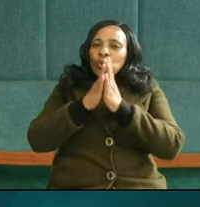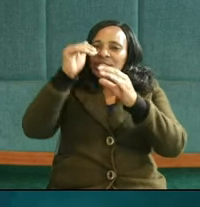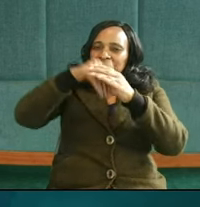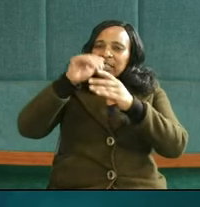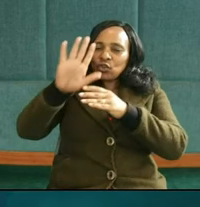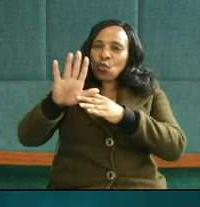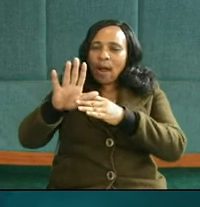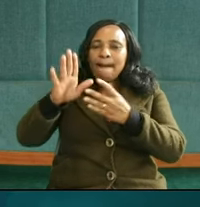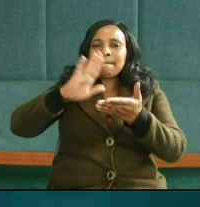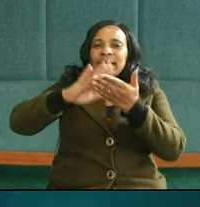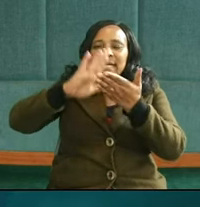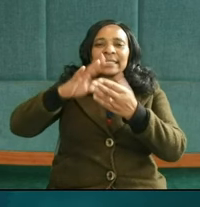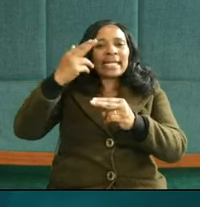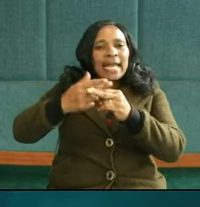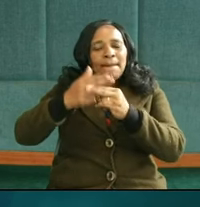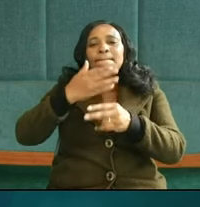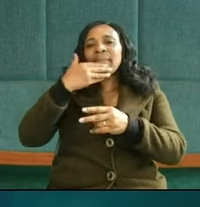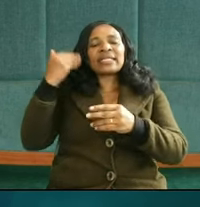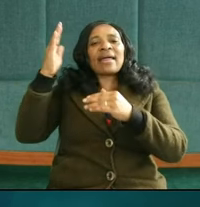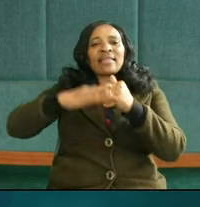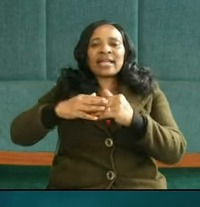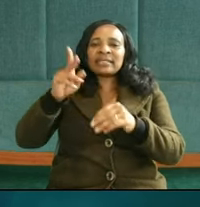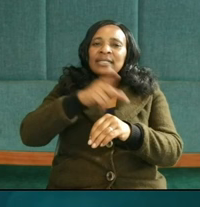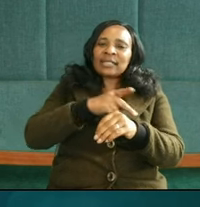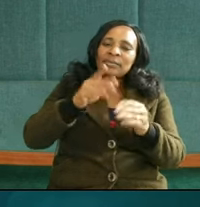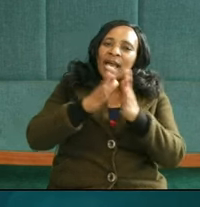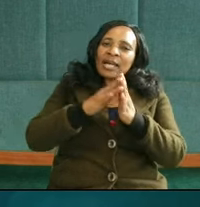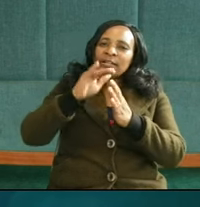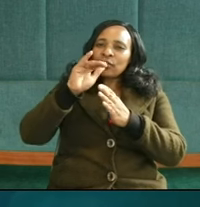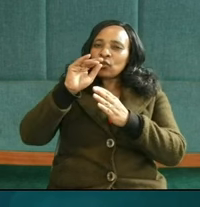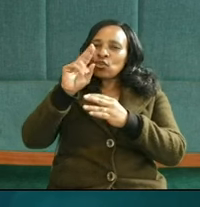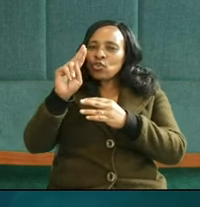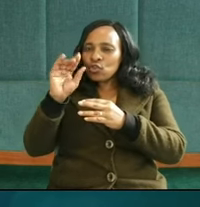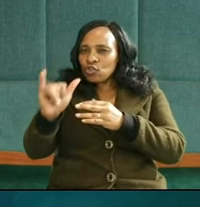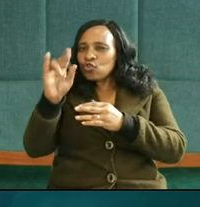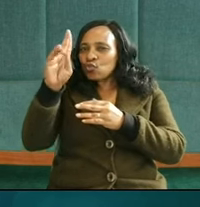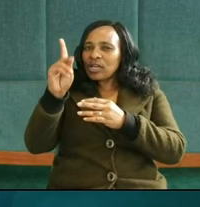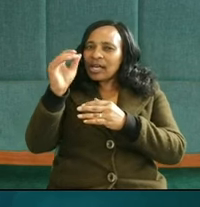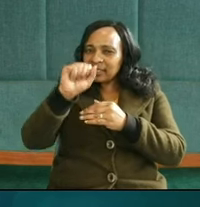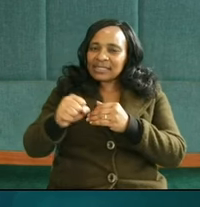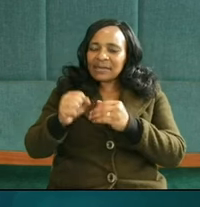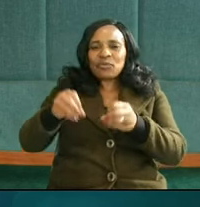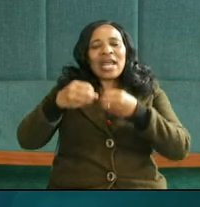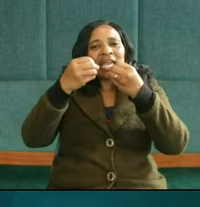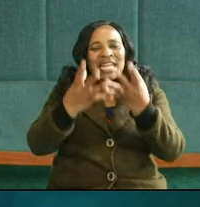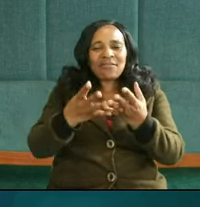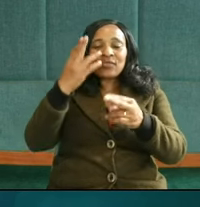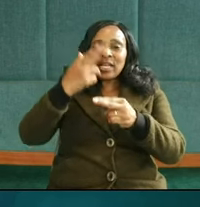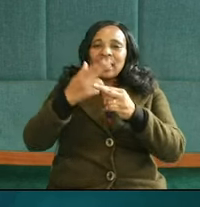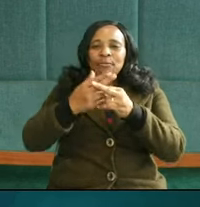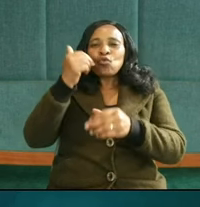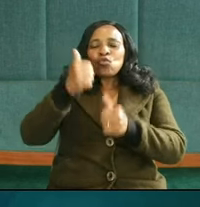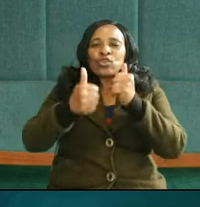a place and a name better than that of sons and daughters. I will give them an everlasting name that